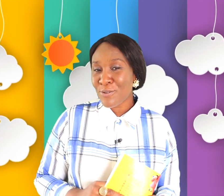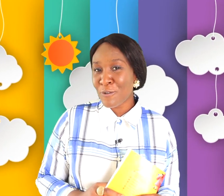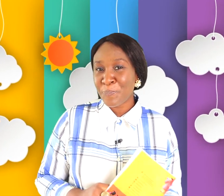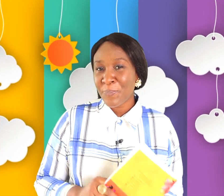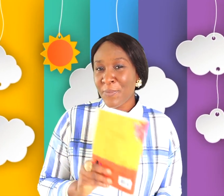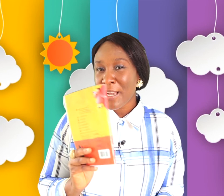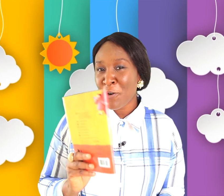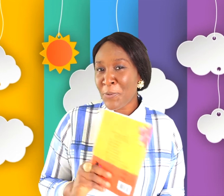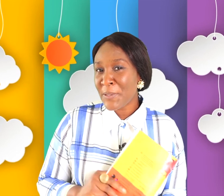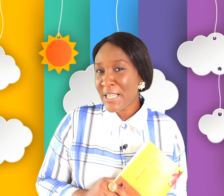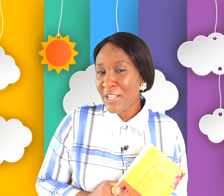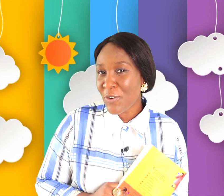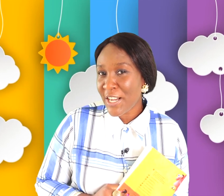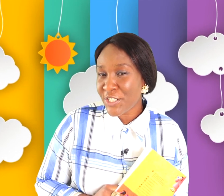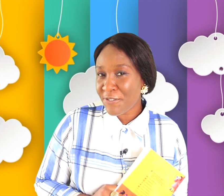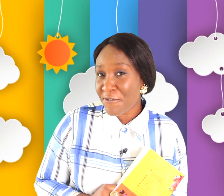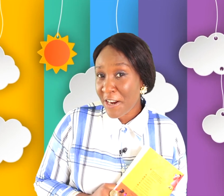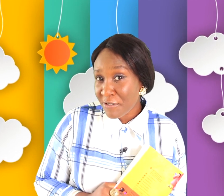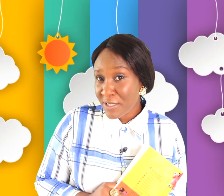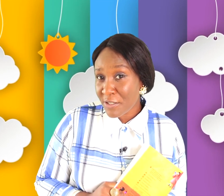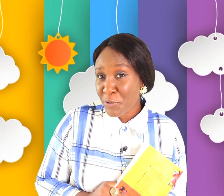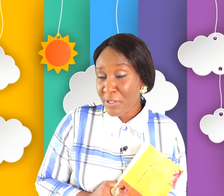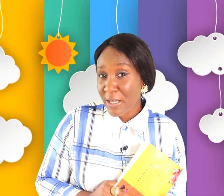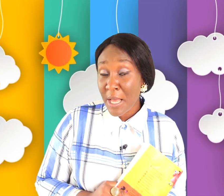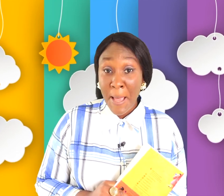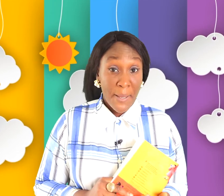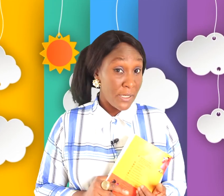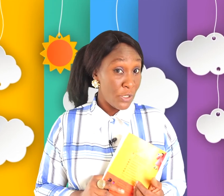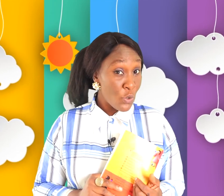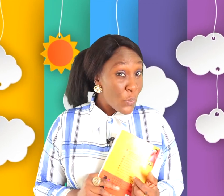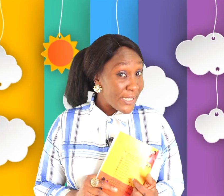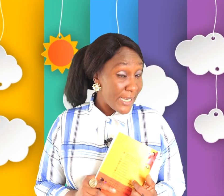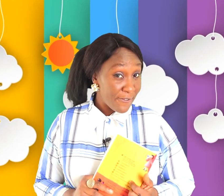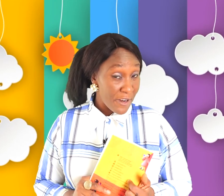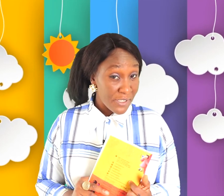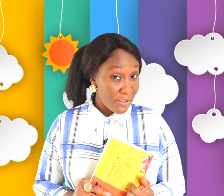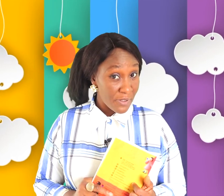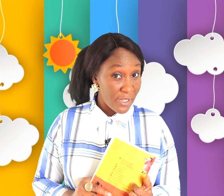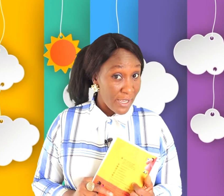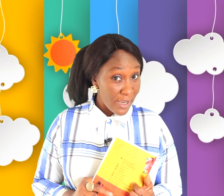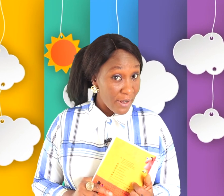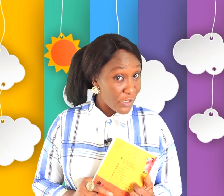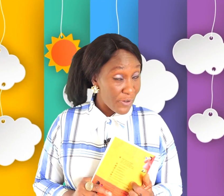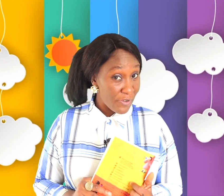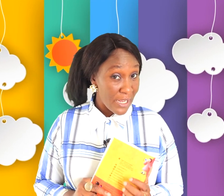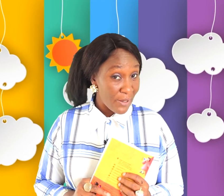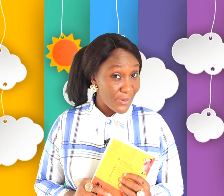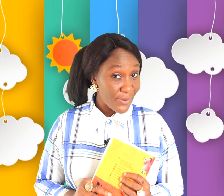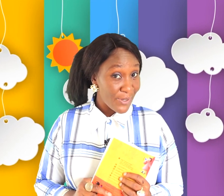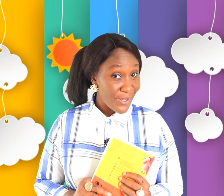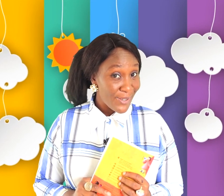about school, I hope you've been taking your hygiene very seriously, because you know we take it very seriously here in God's